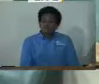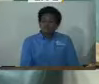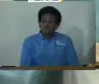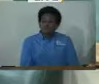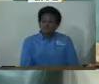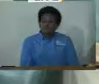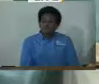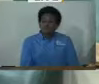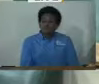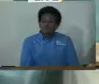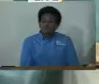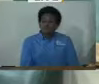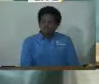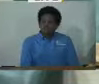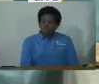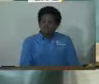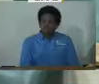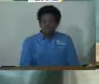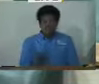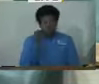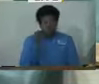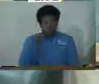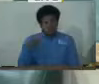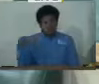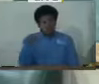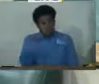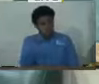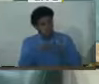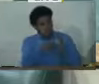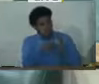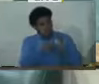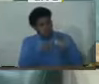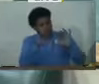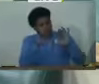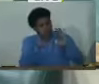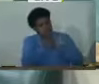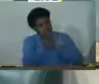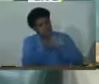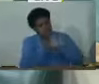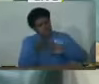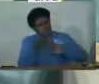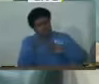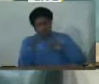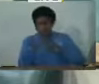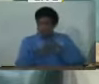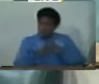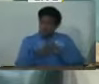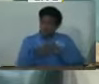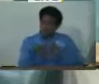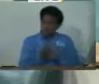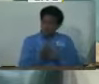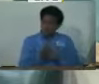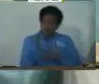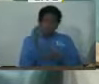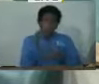If we are not seen as exemplifying the law and believing in what we